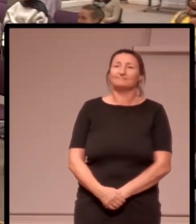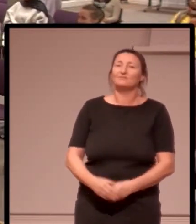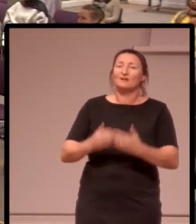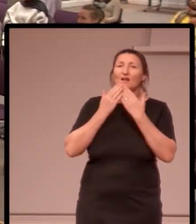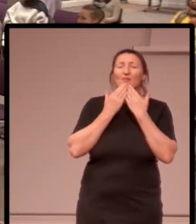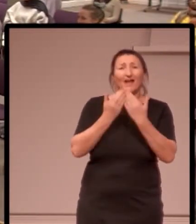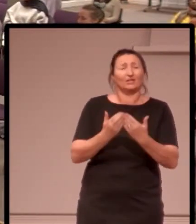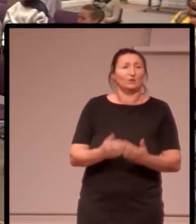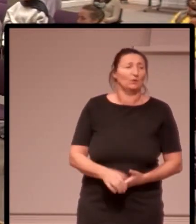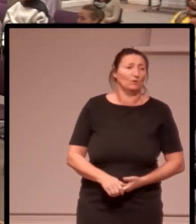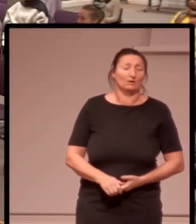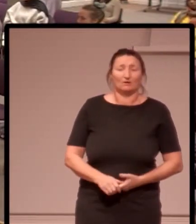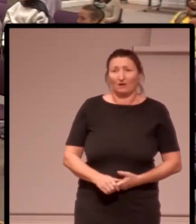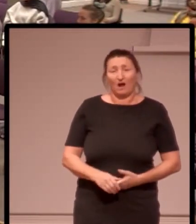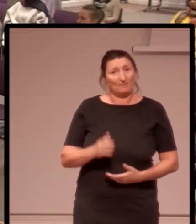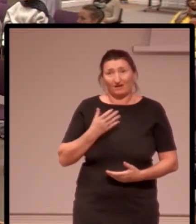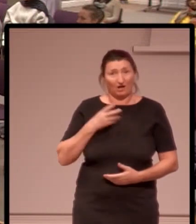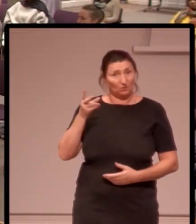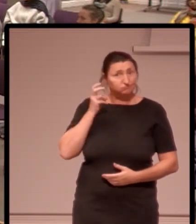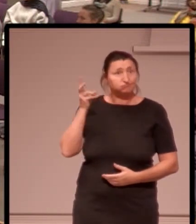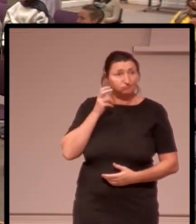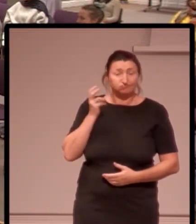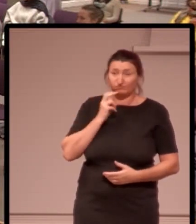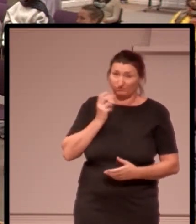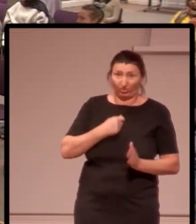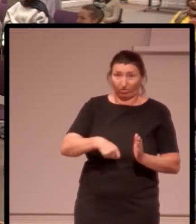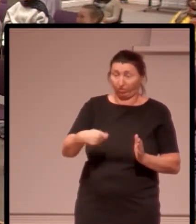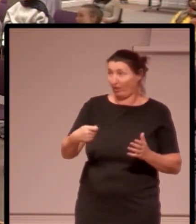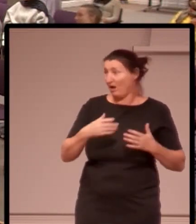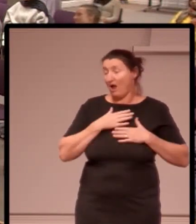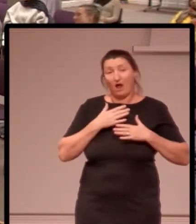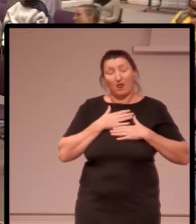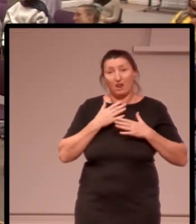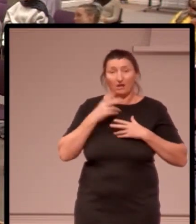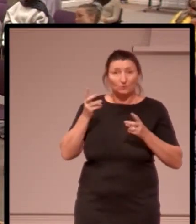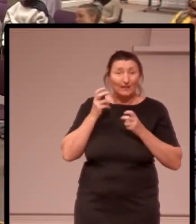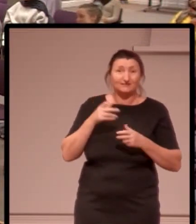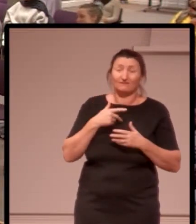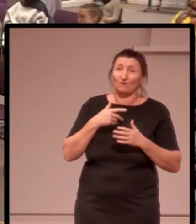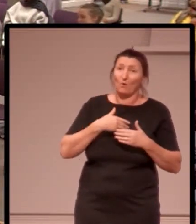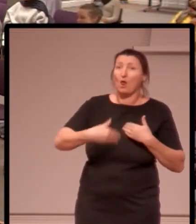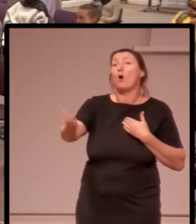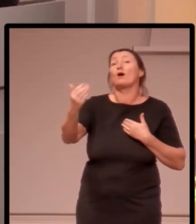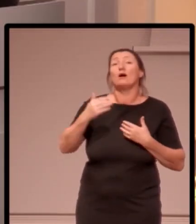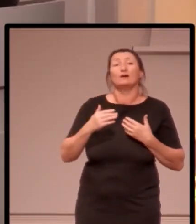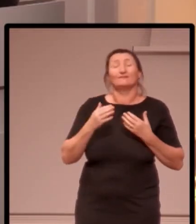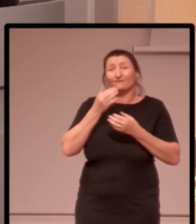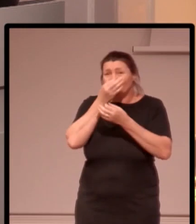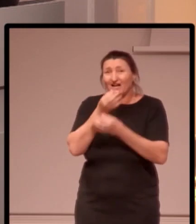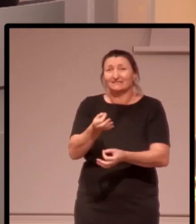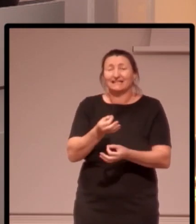Thank you. I mean, I don't know about you, but I could have just carried on listening to that for the whole evening. I think it's a really fascinating project